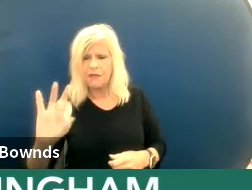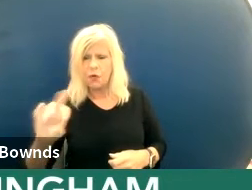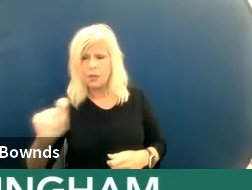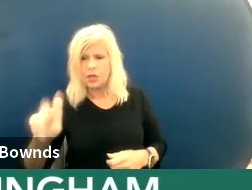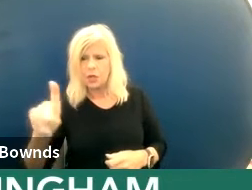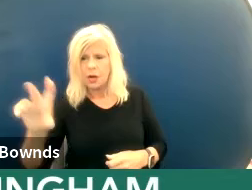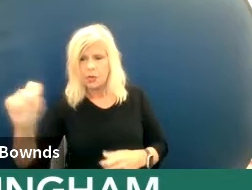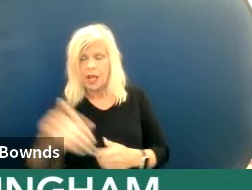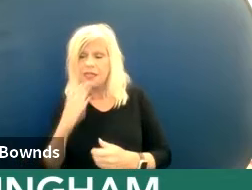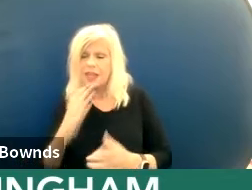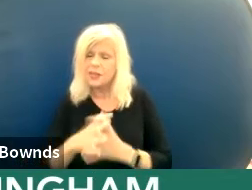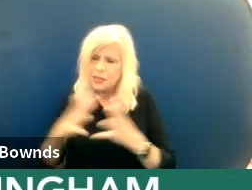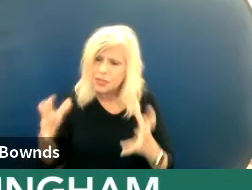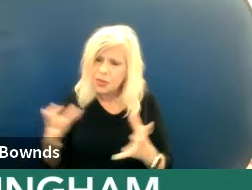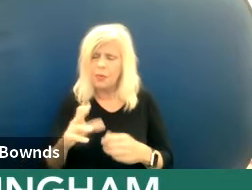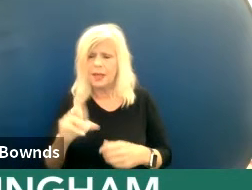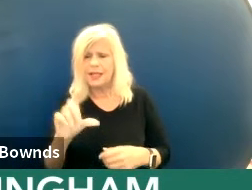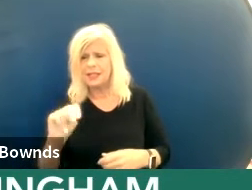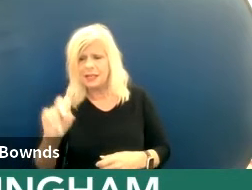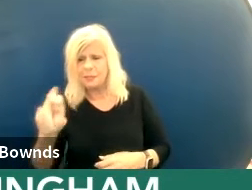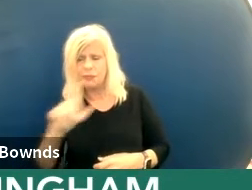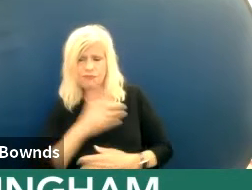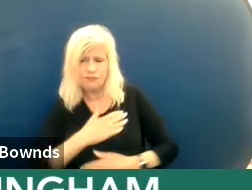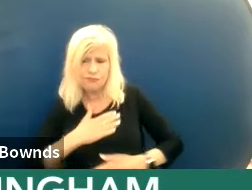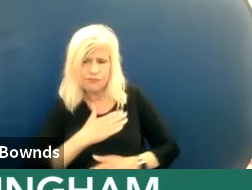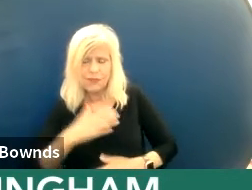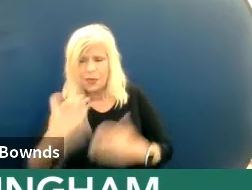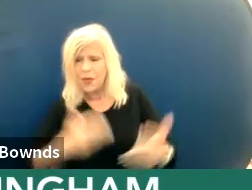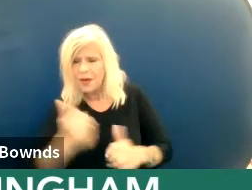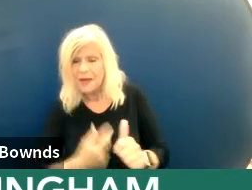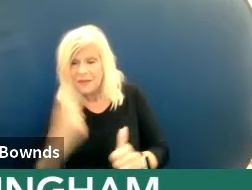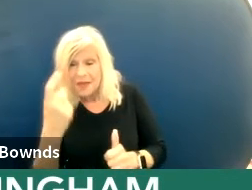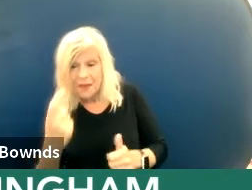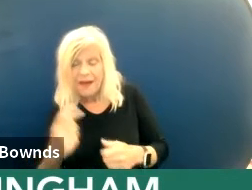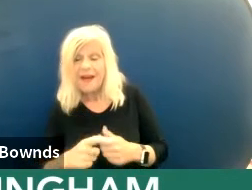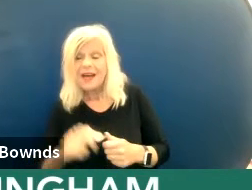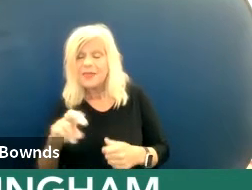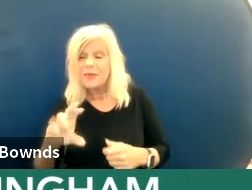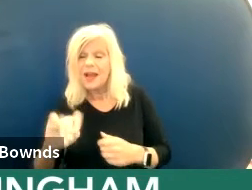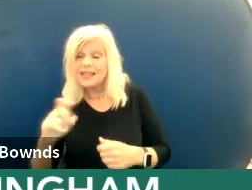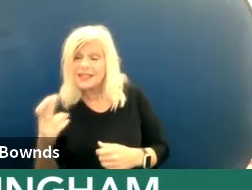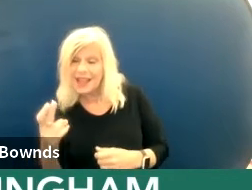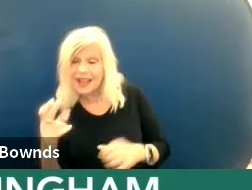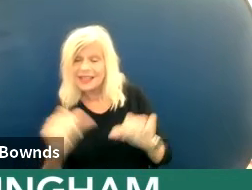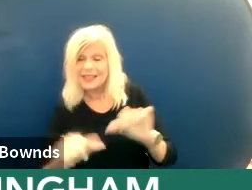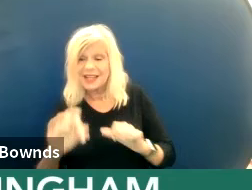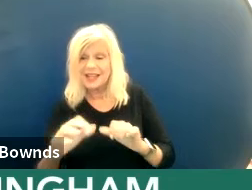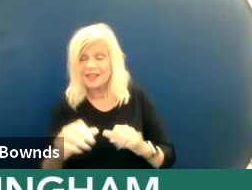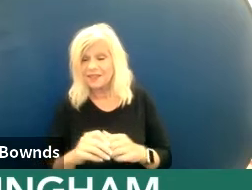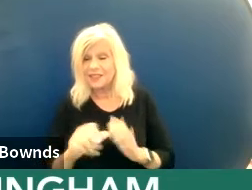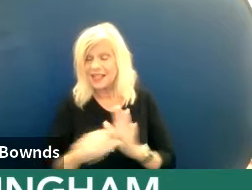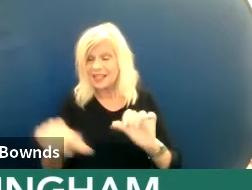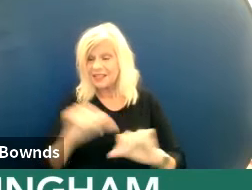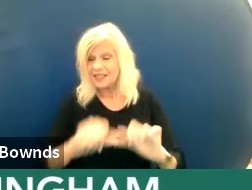Thank you so much, Dean Butler. I really appreciate it. And welcome everyone to the RERCTech State of the Science Conference.